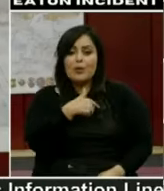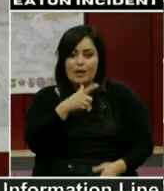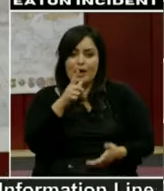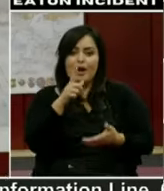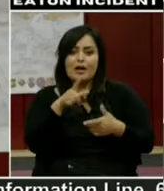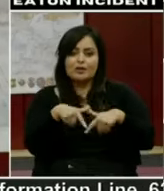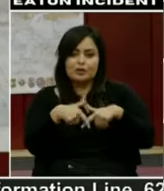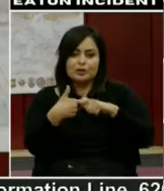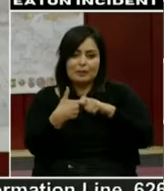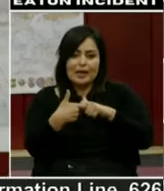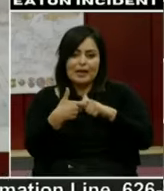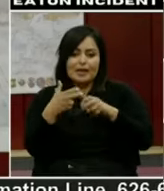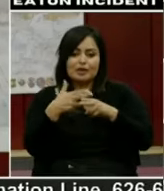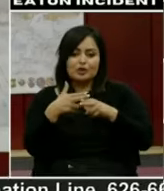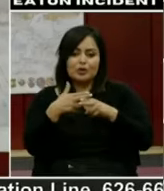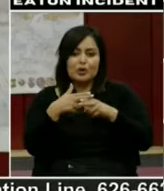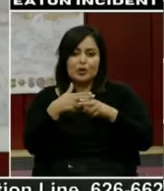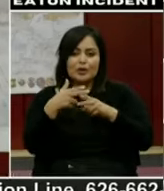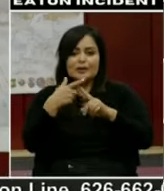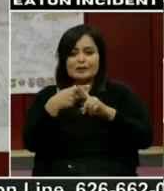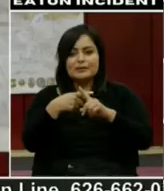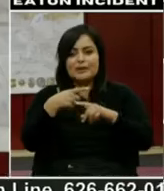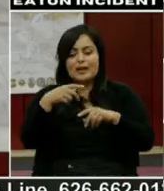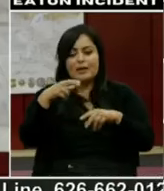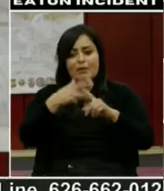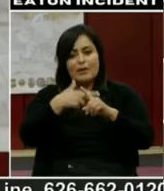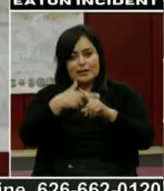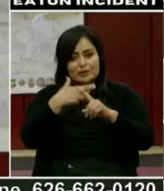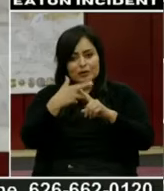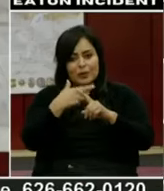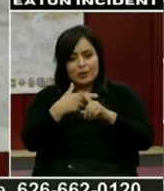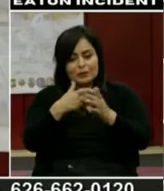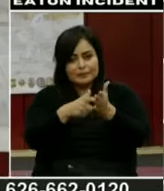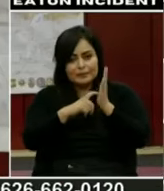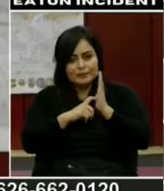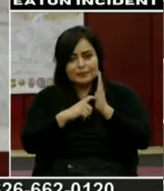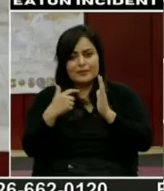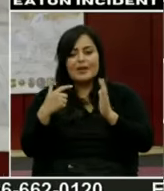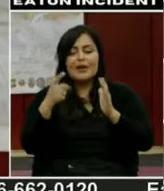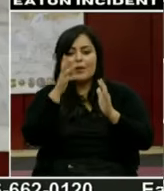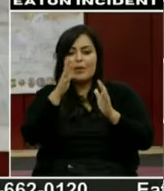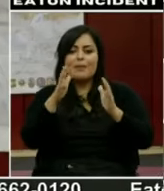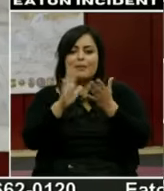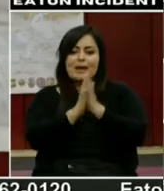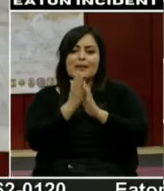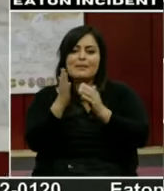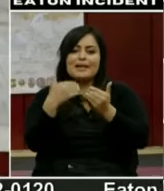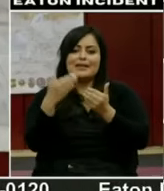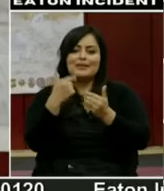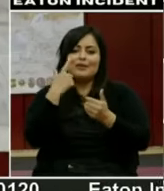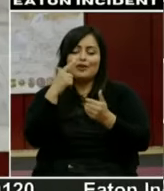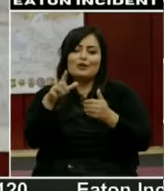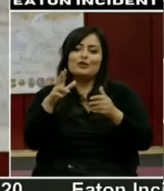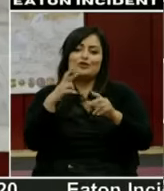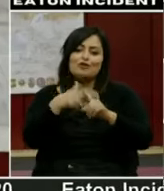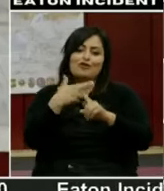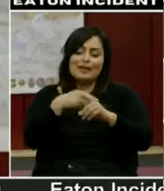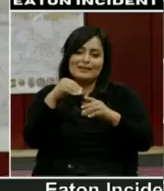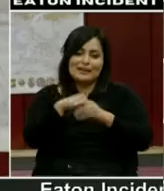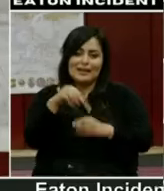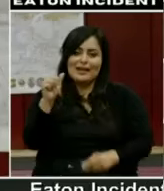the short-term rental ordinance, and we are going to make it easier for people to rent in Altadena. So stay tuned. We're going to